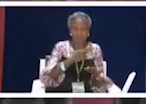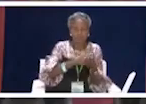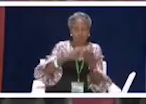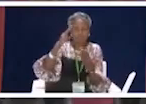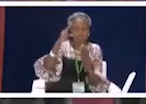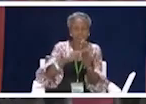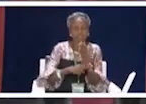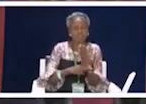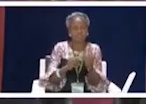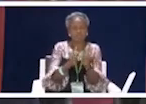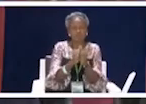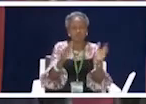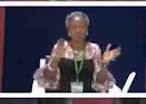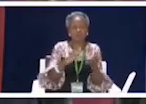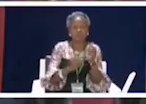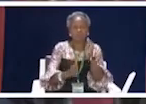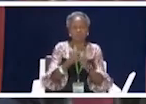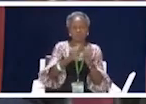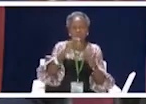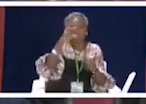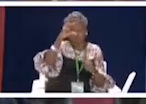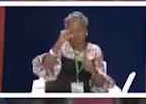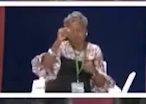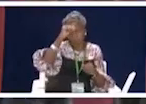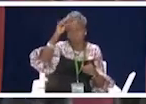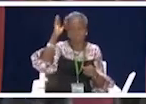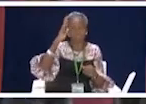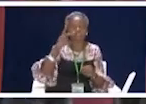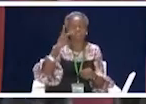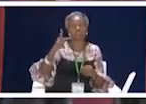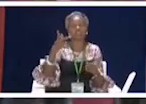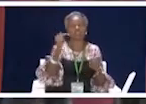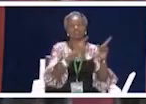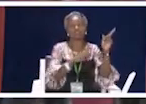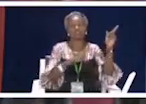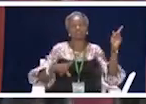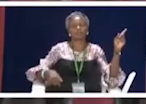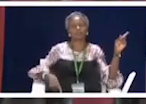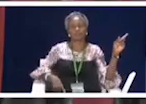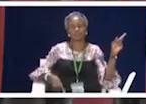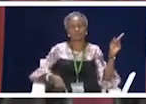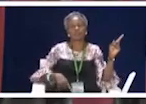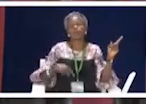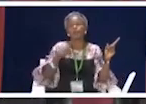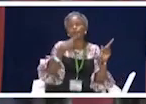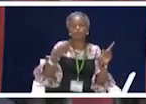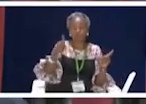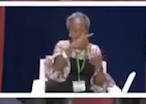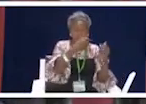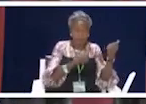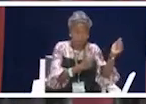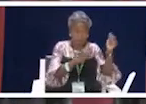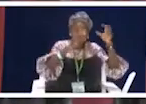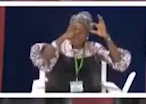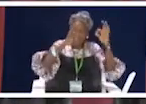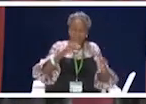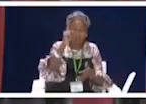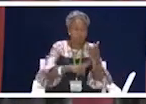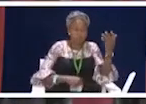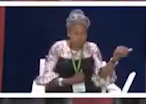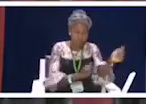holiness, without which no man shall see the Lord. Brethren, who you follow determines what follows